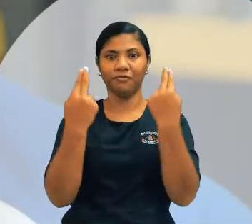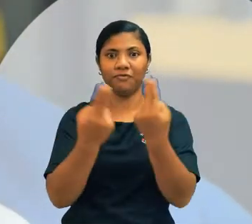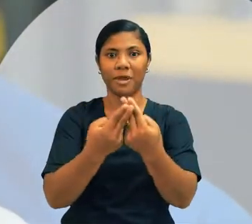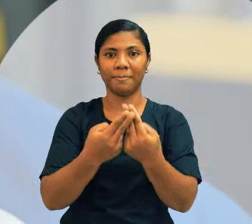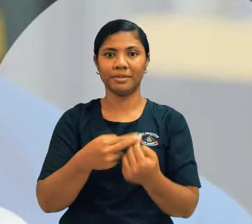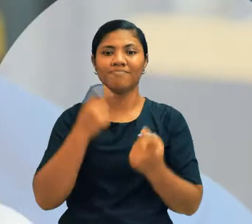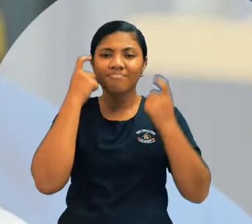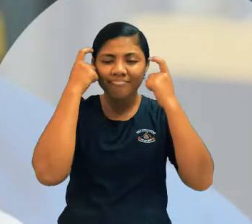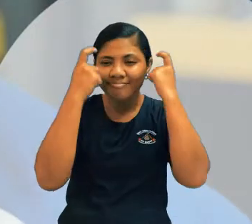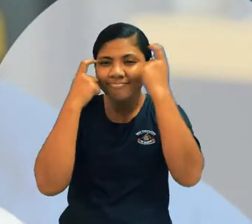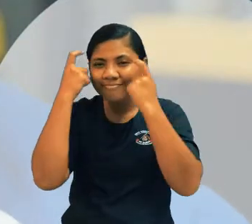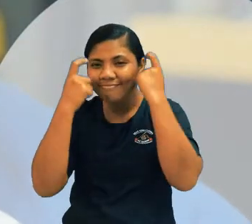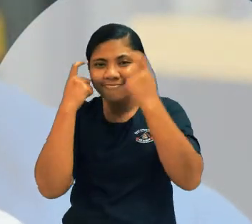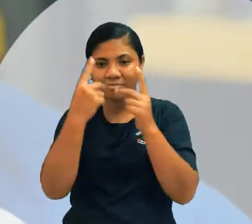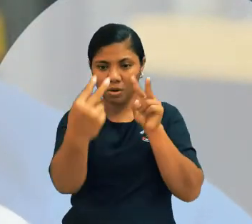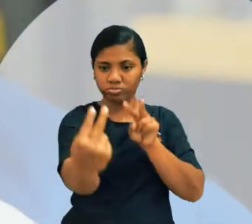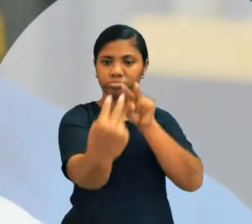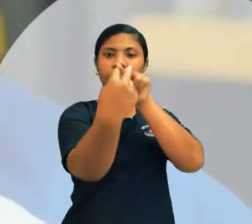to a new, you know,